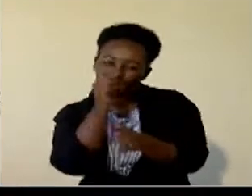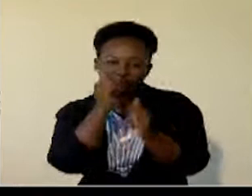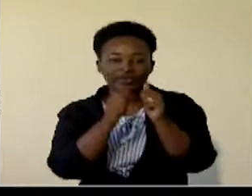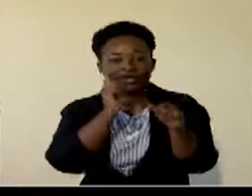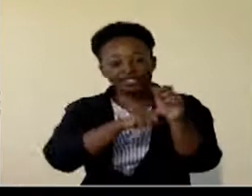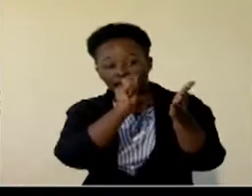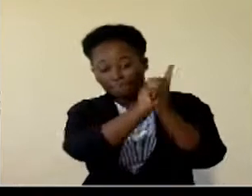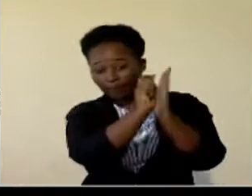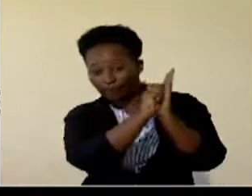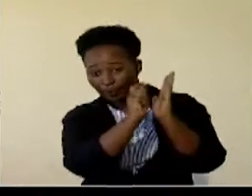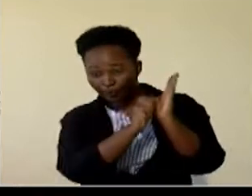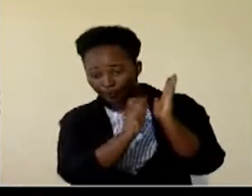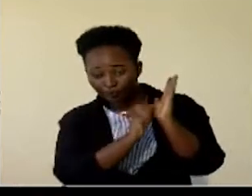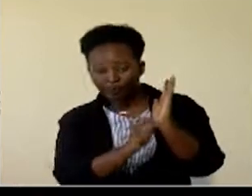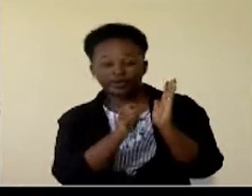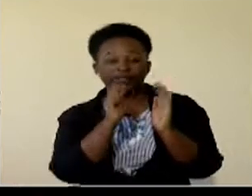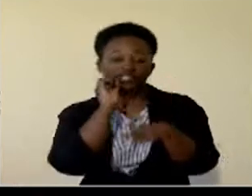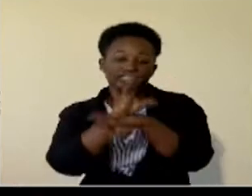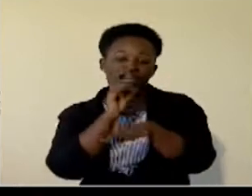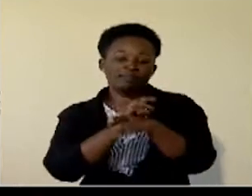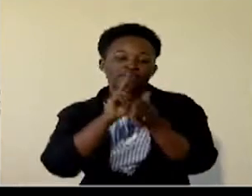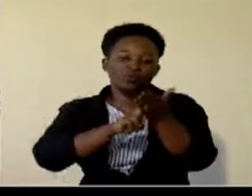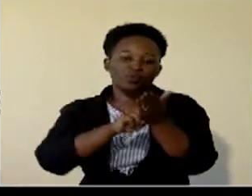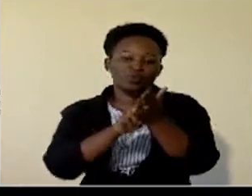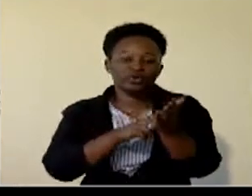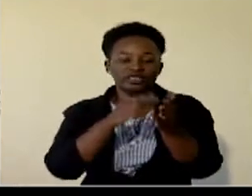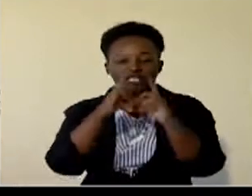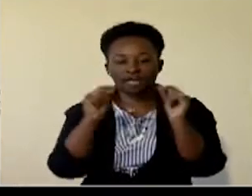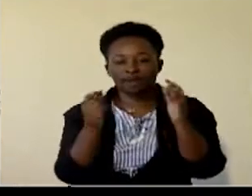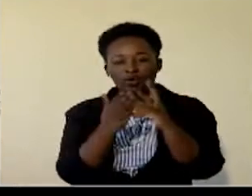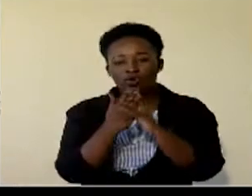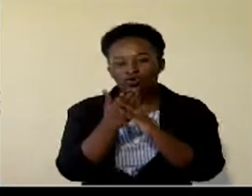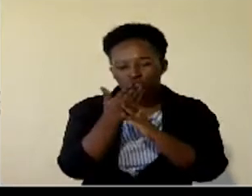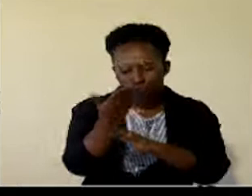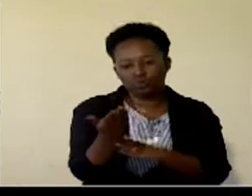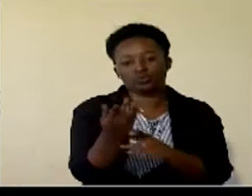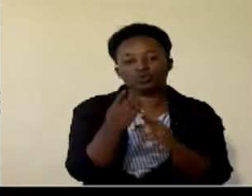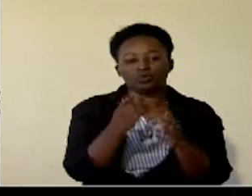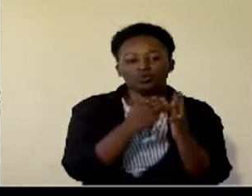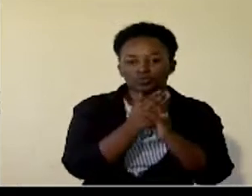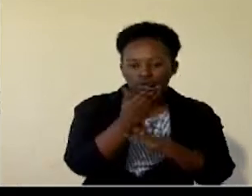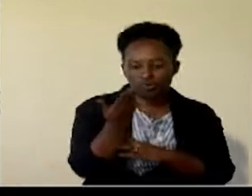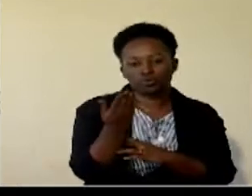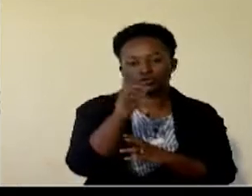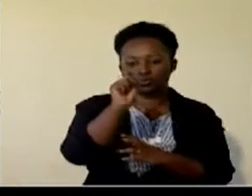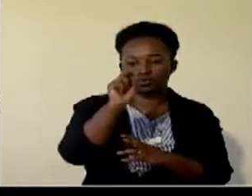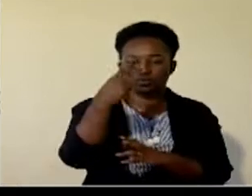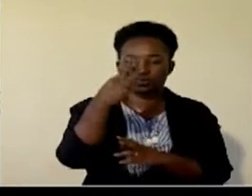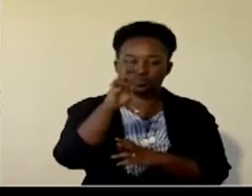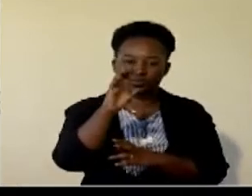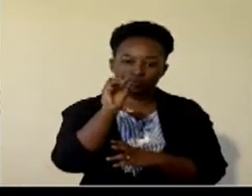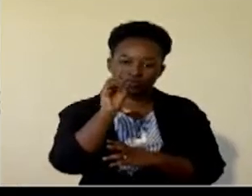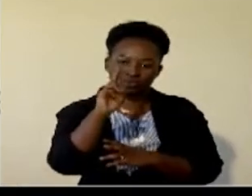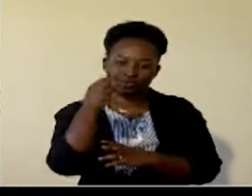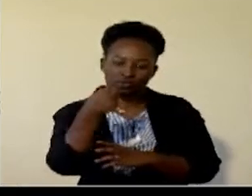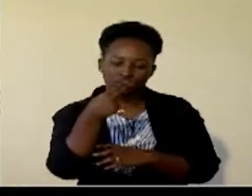these measures, you should use words like through, encouraging export promotion, establishing